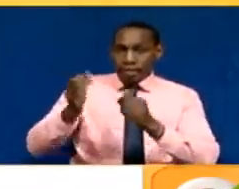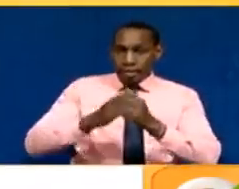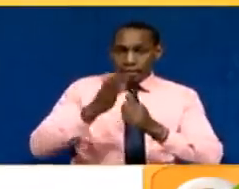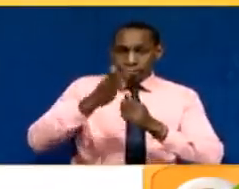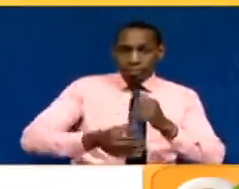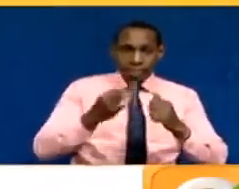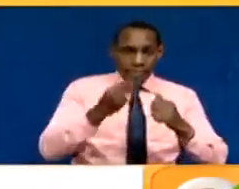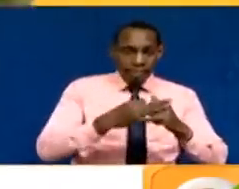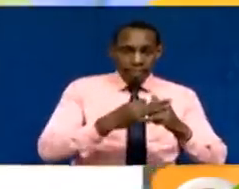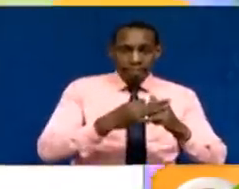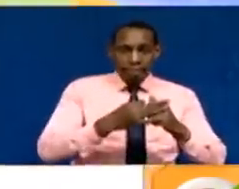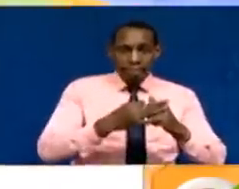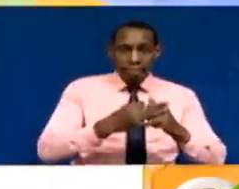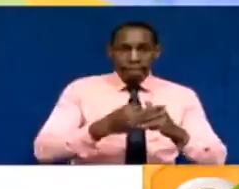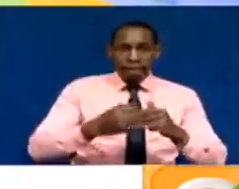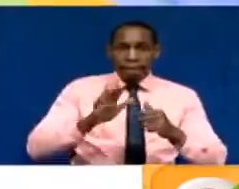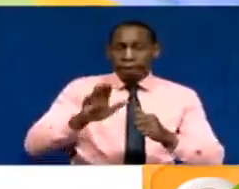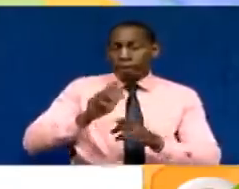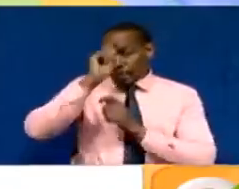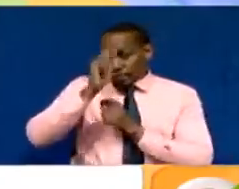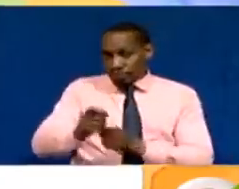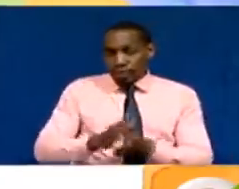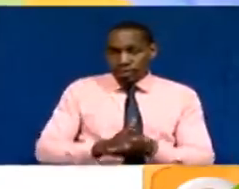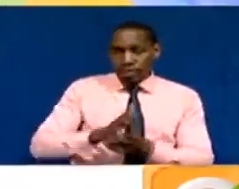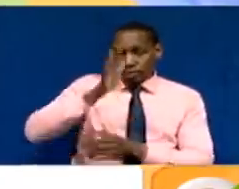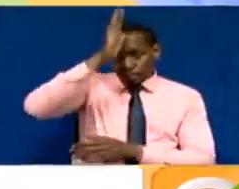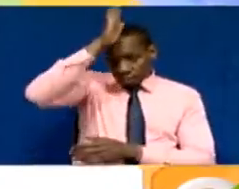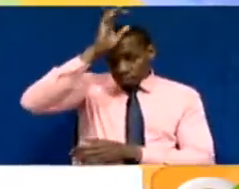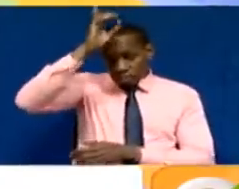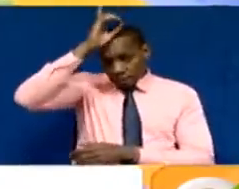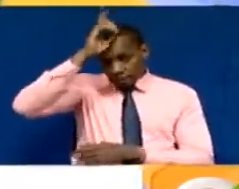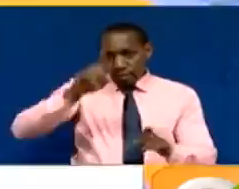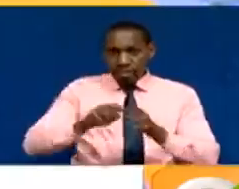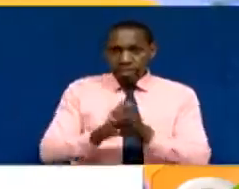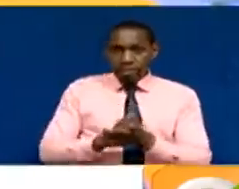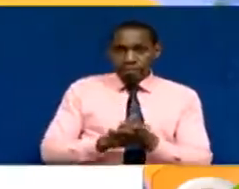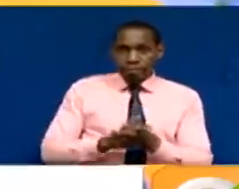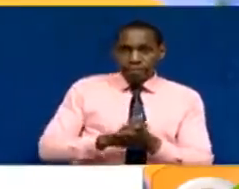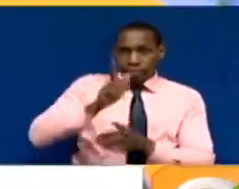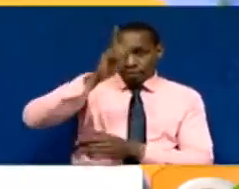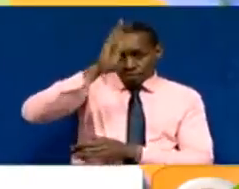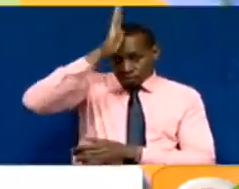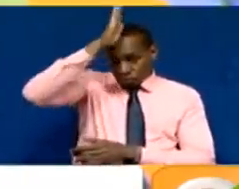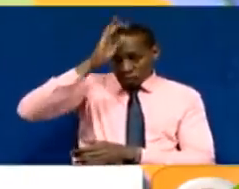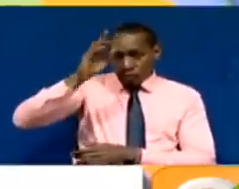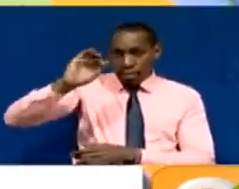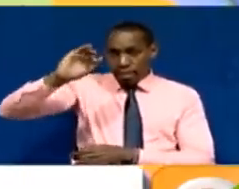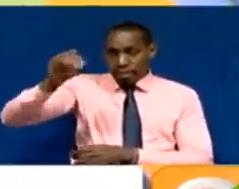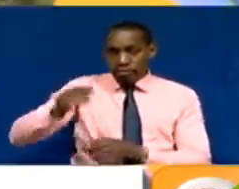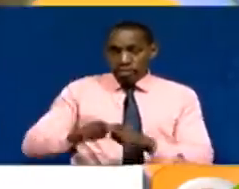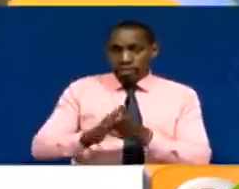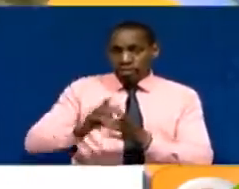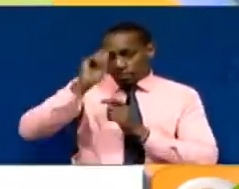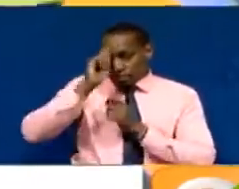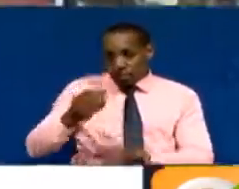9 mwezi wa 8 wataheshimu jogoo wa kijiji na jogoo wa mjini wapate